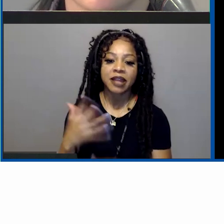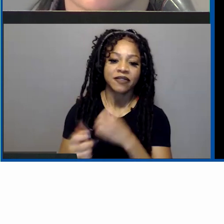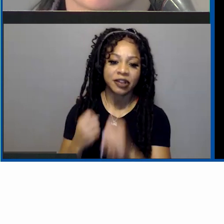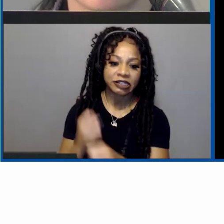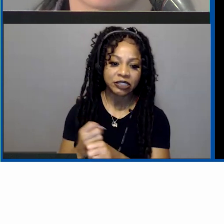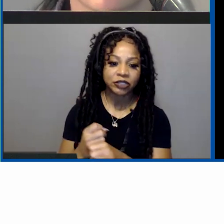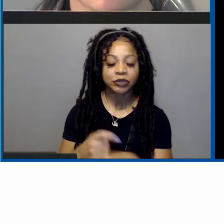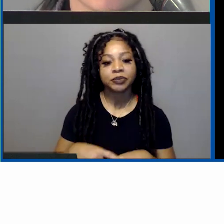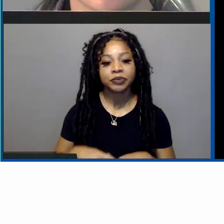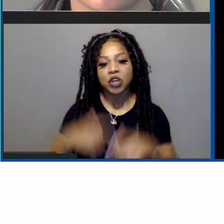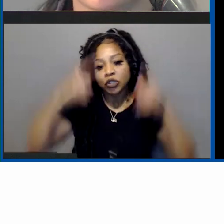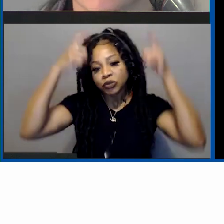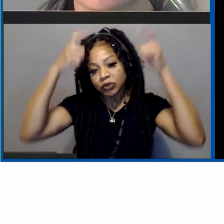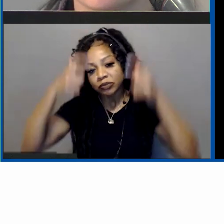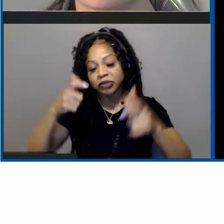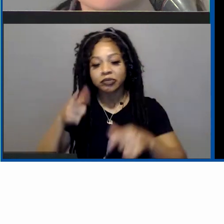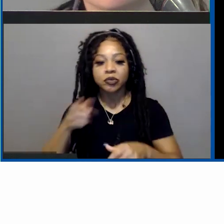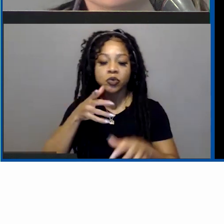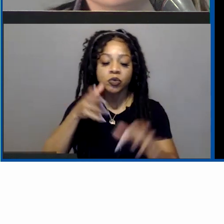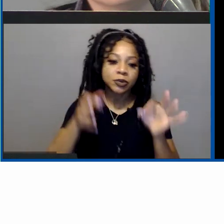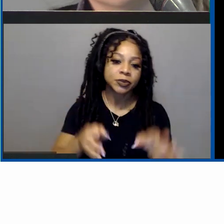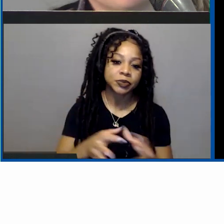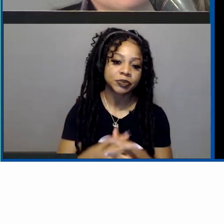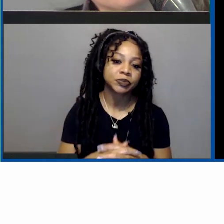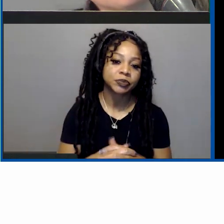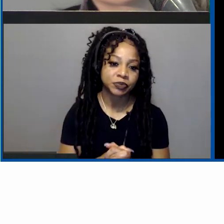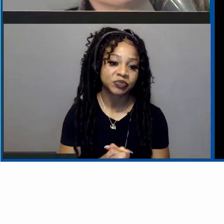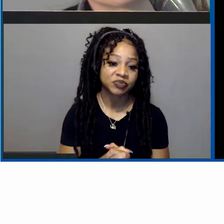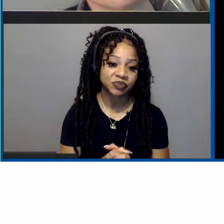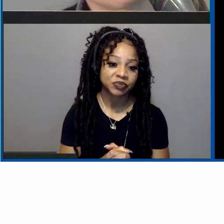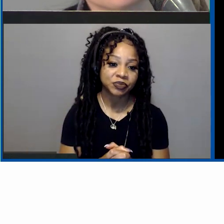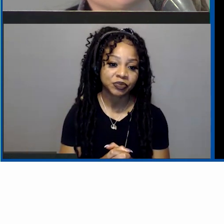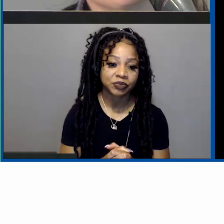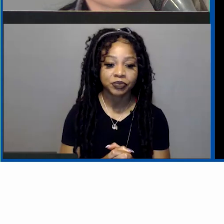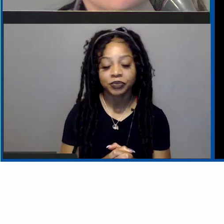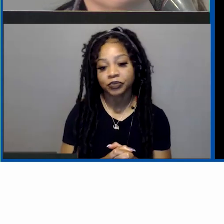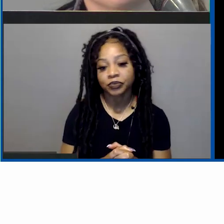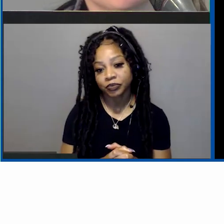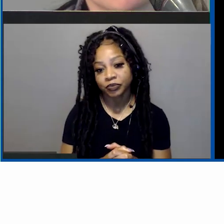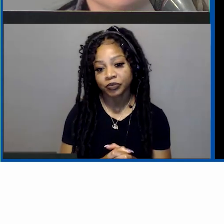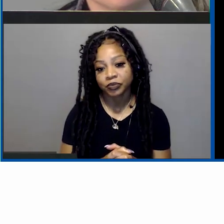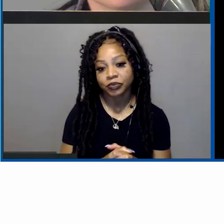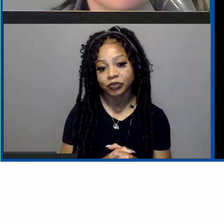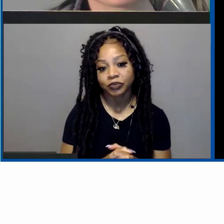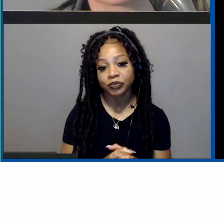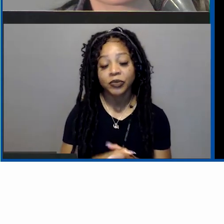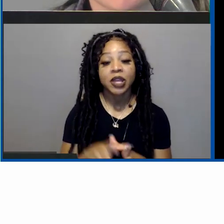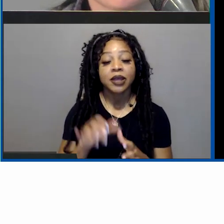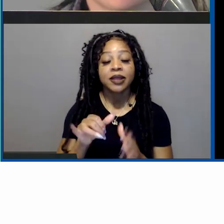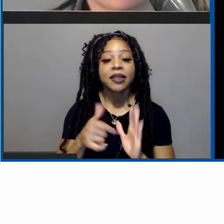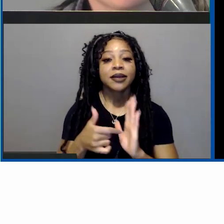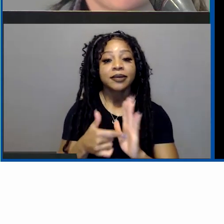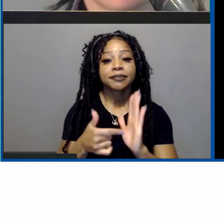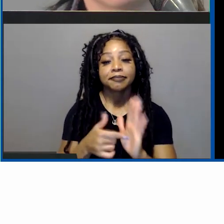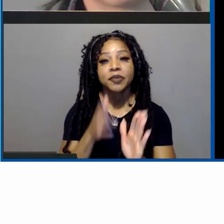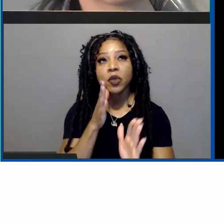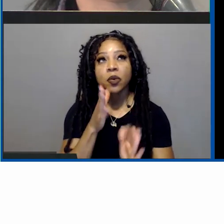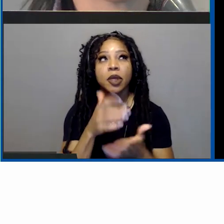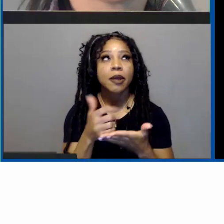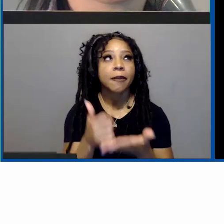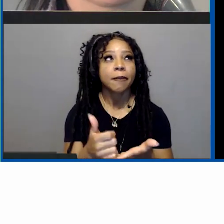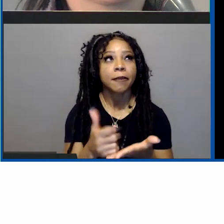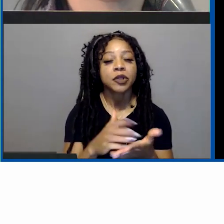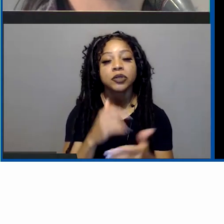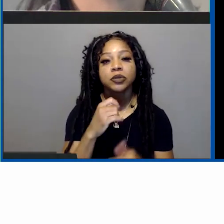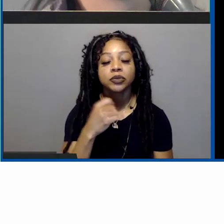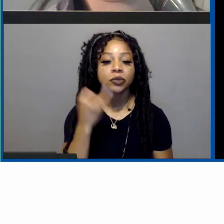summary offense designation instead. But this is where an example might help a lot. So say I am